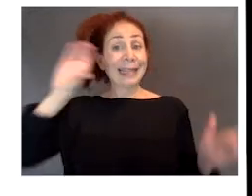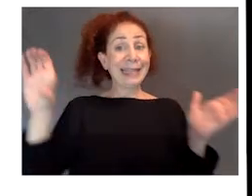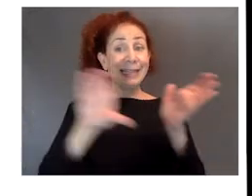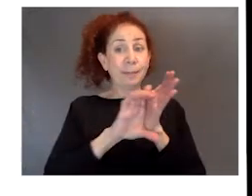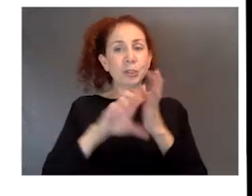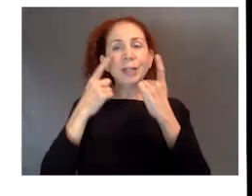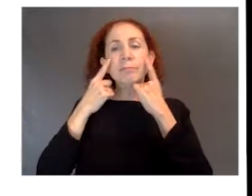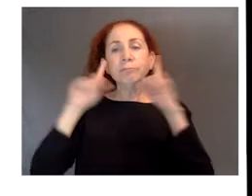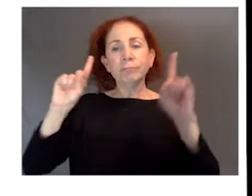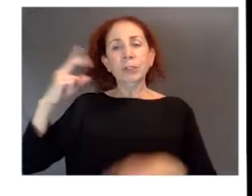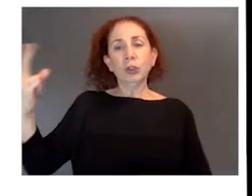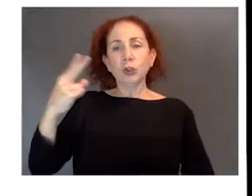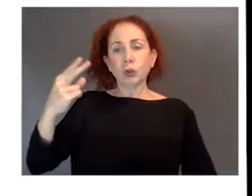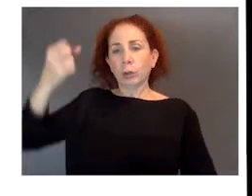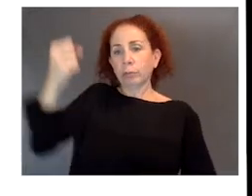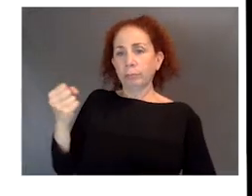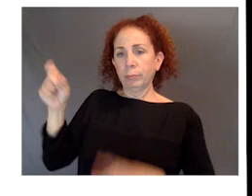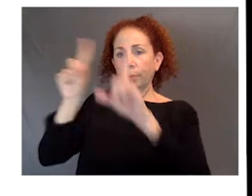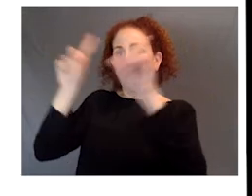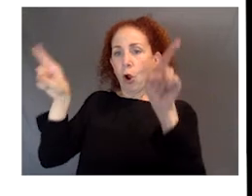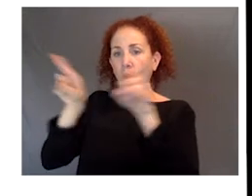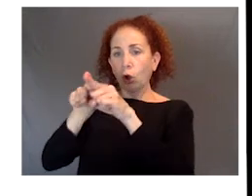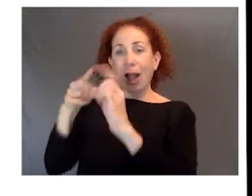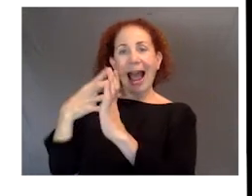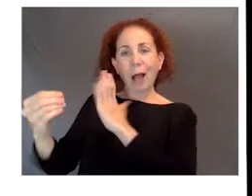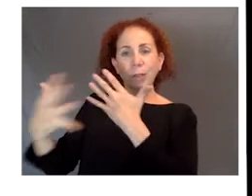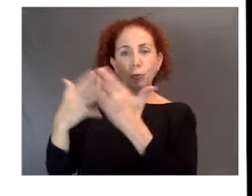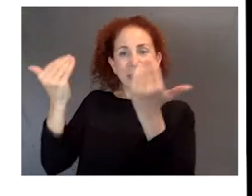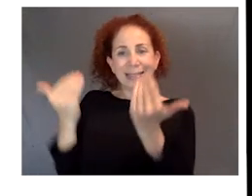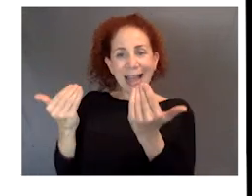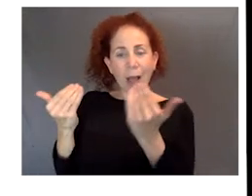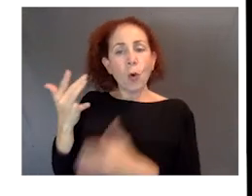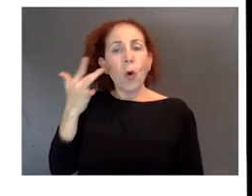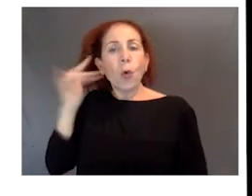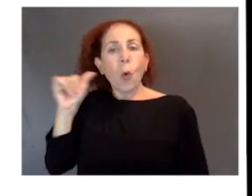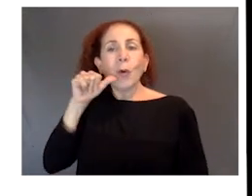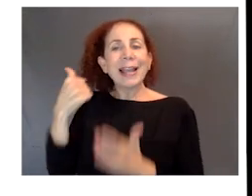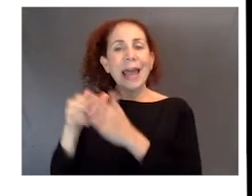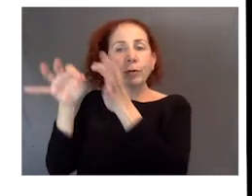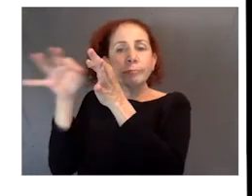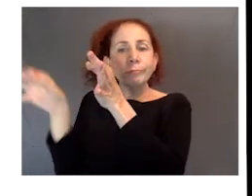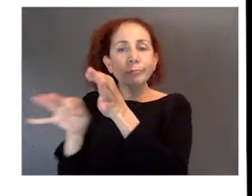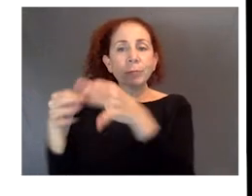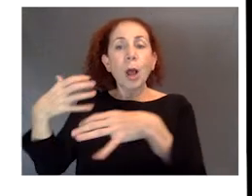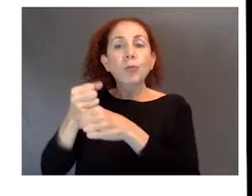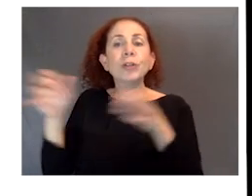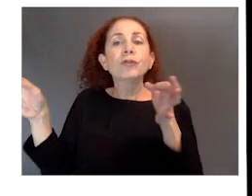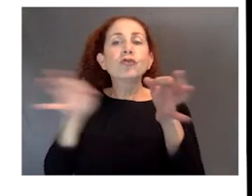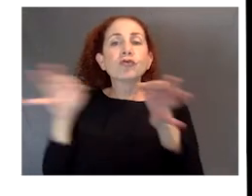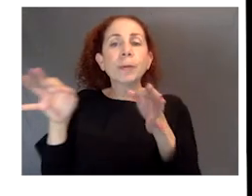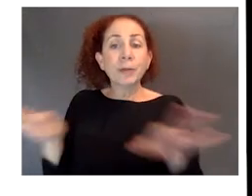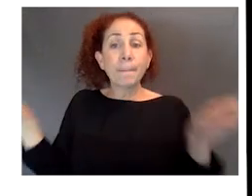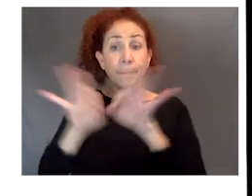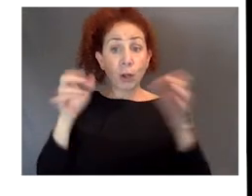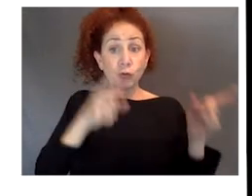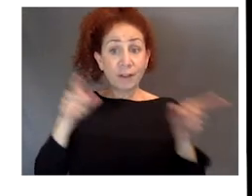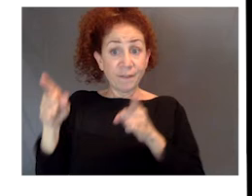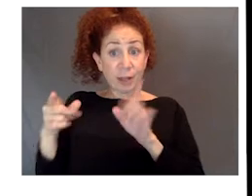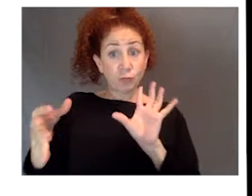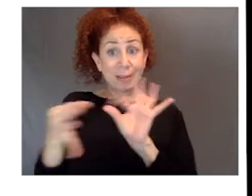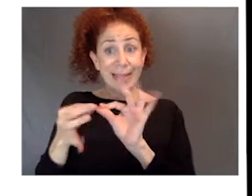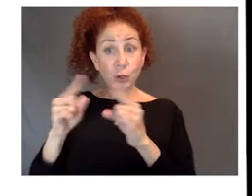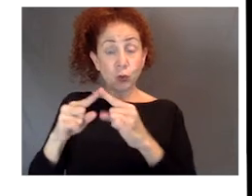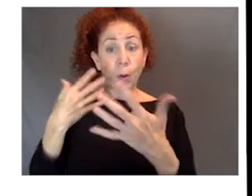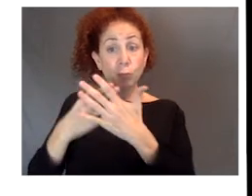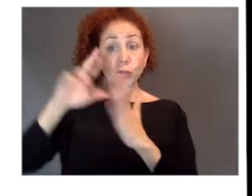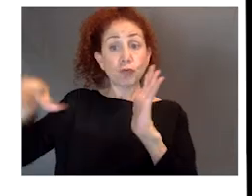the historical marker outside of the prison today. Written in gold is a brief description of a summary of major events relating